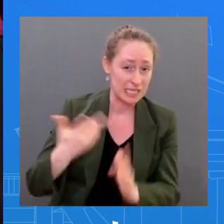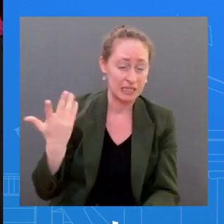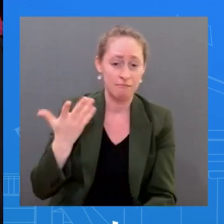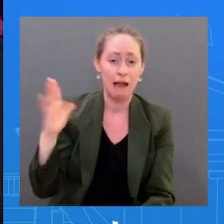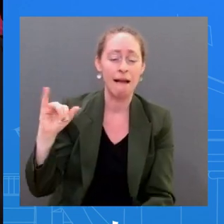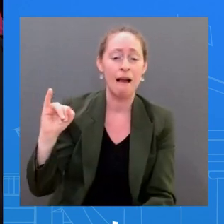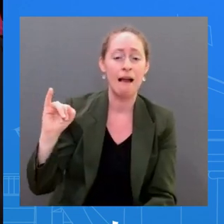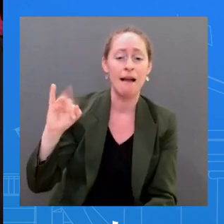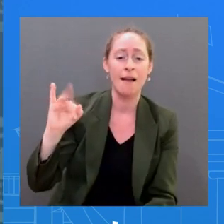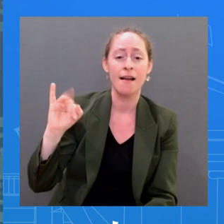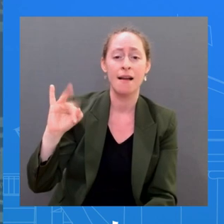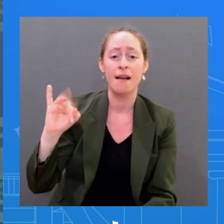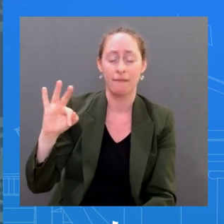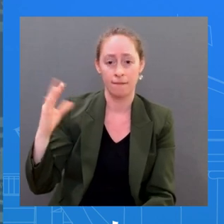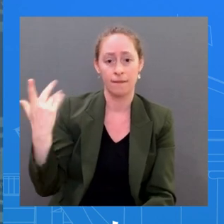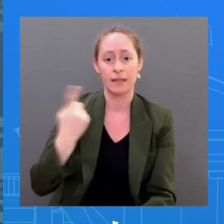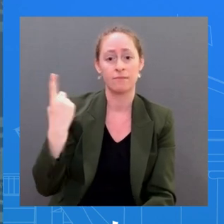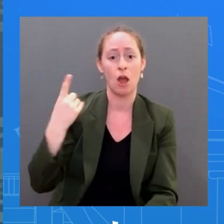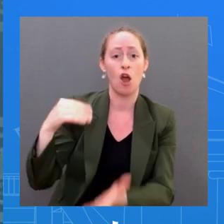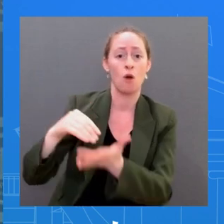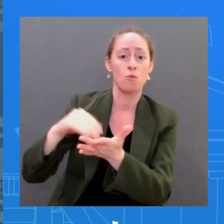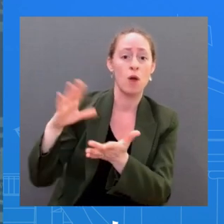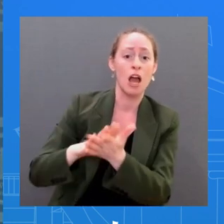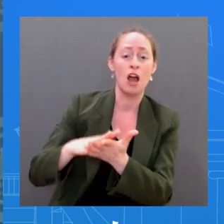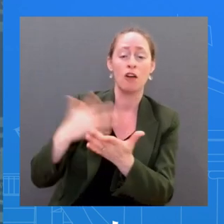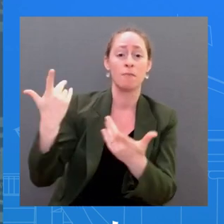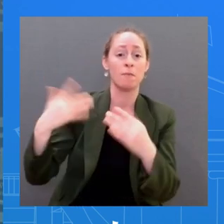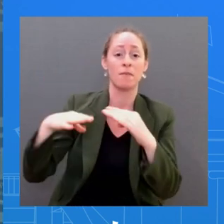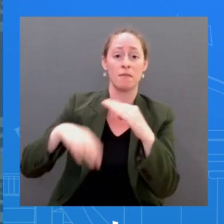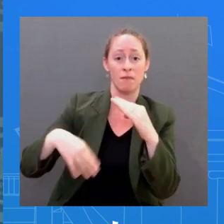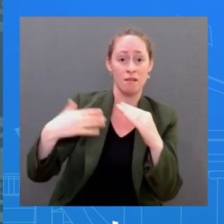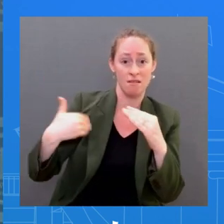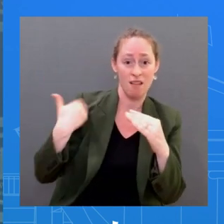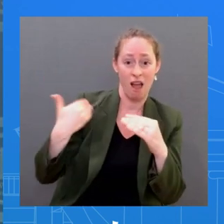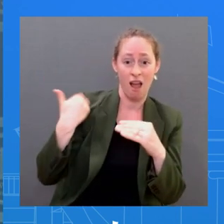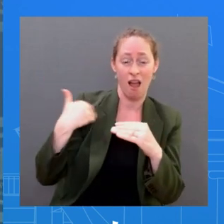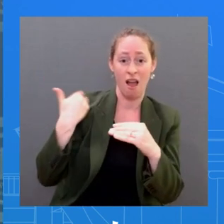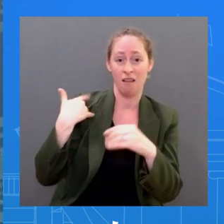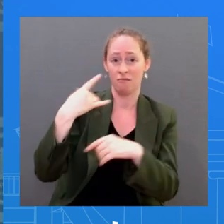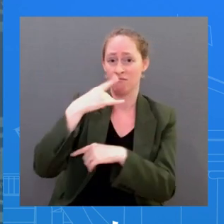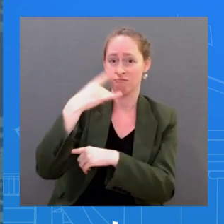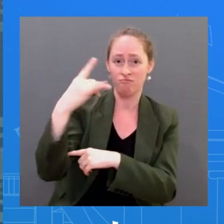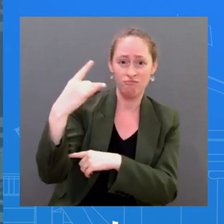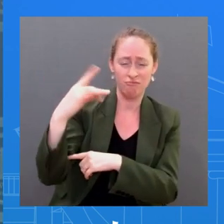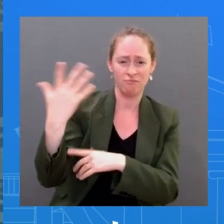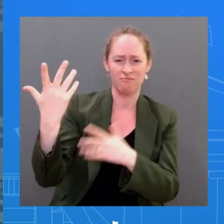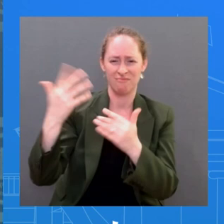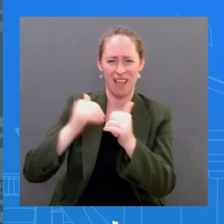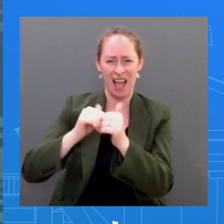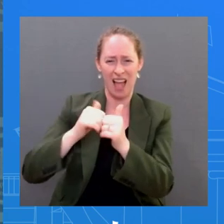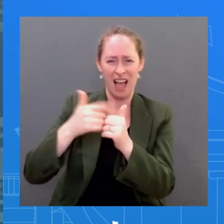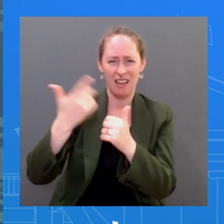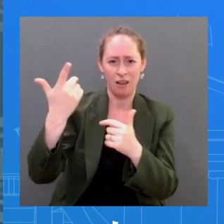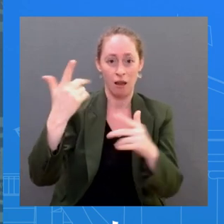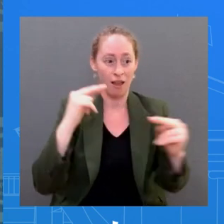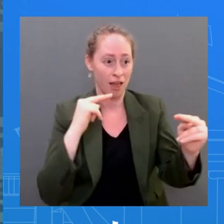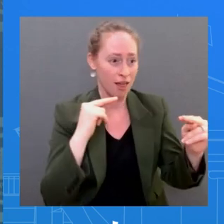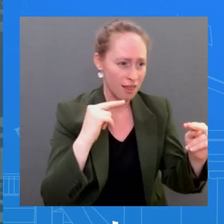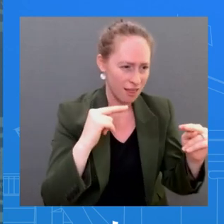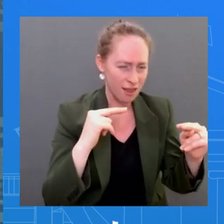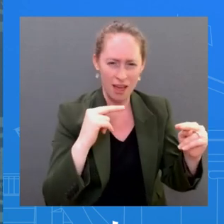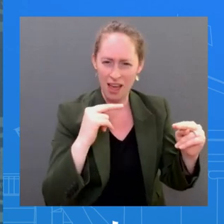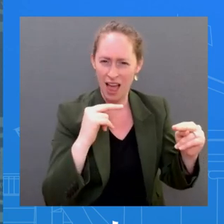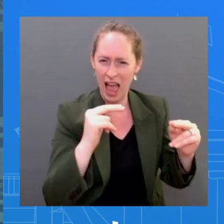is he okay with that? So the president was clear last week that there's real urgency. And to make sure something